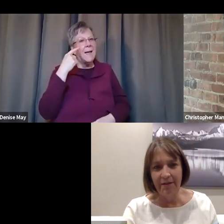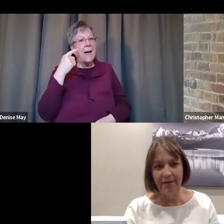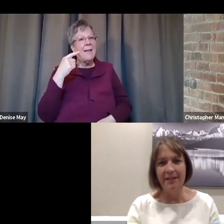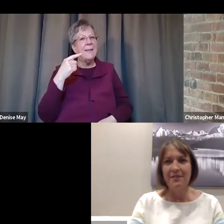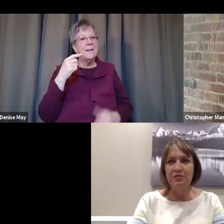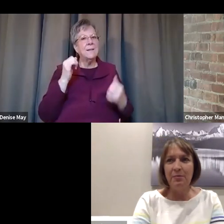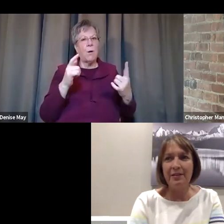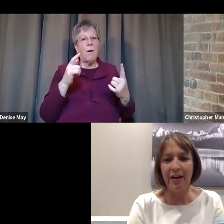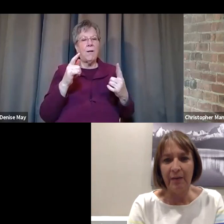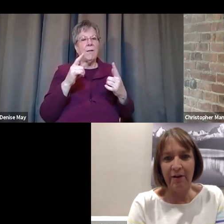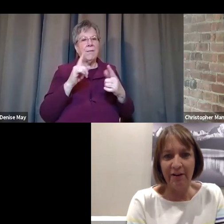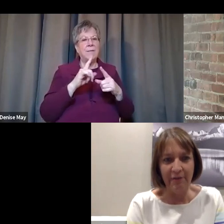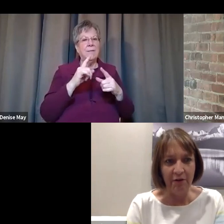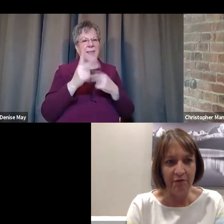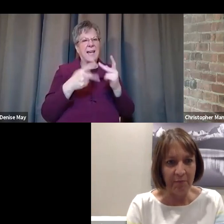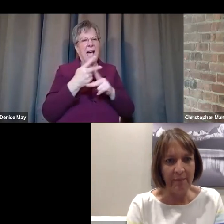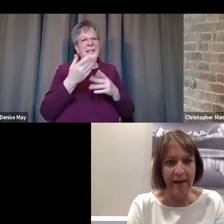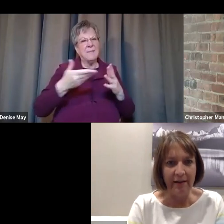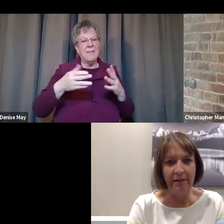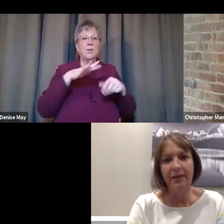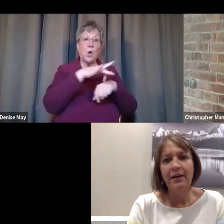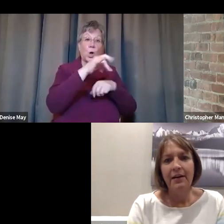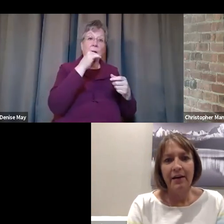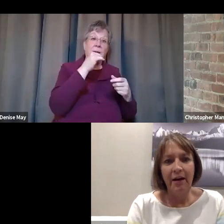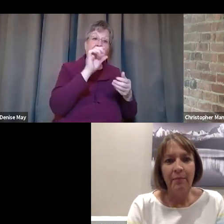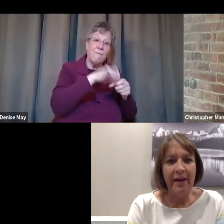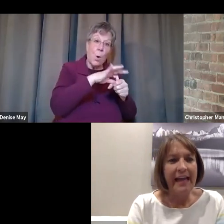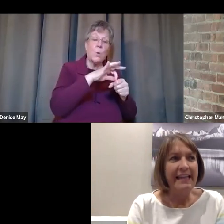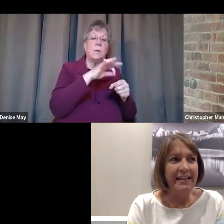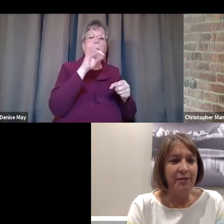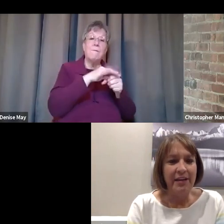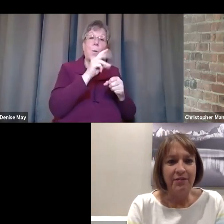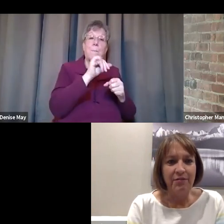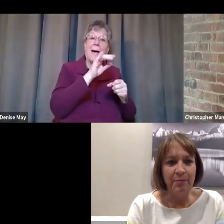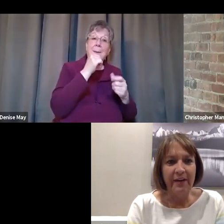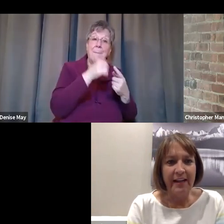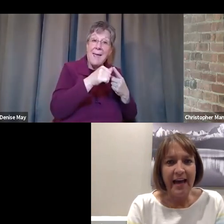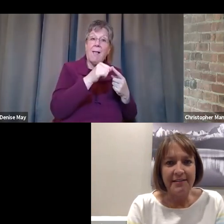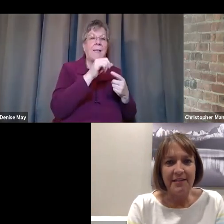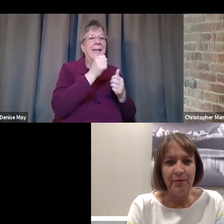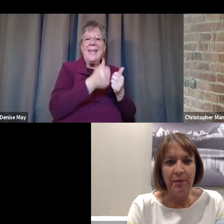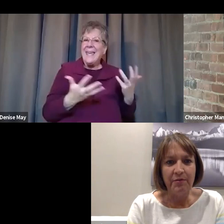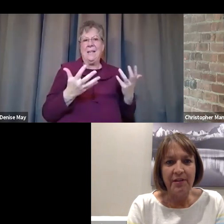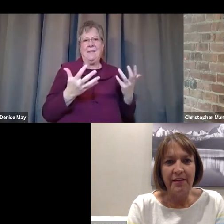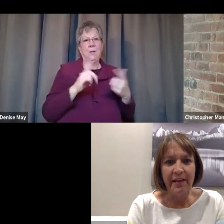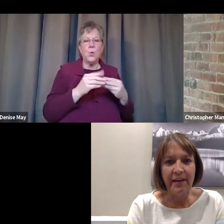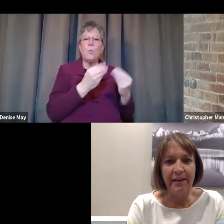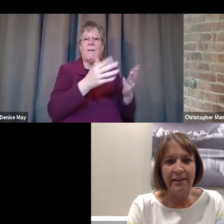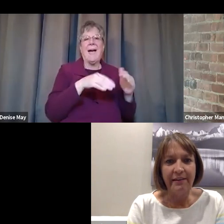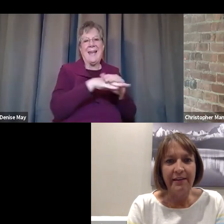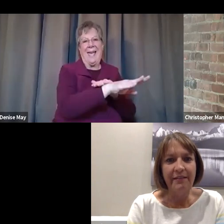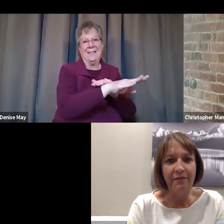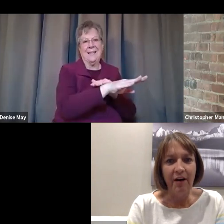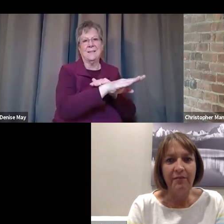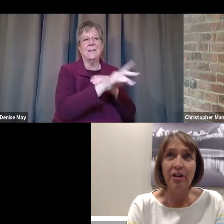all the kinds of things we've been talking about: early vote, vote by mail, anything that we can do to provide access to people so that they